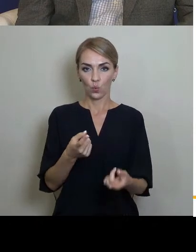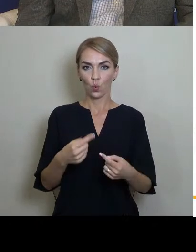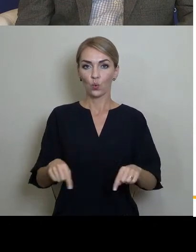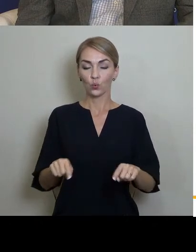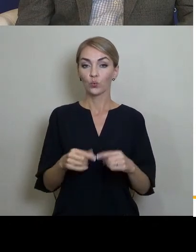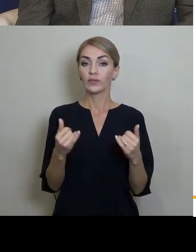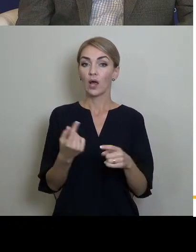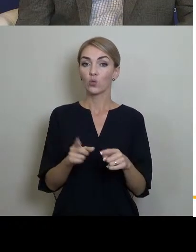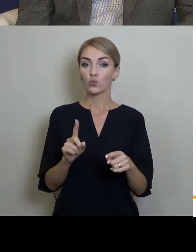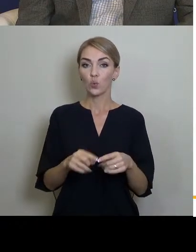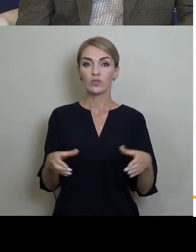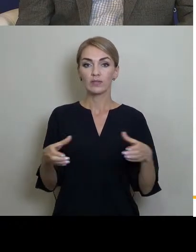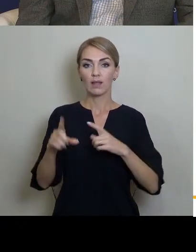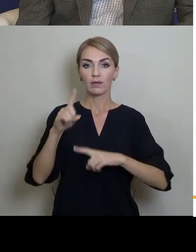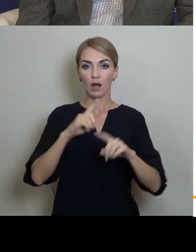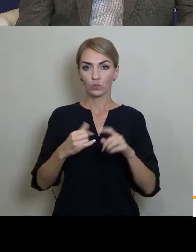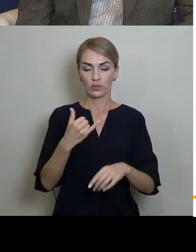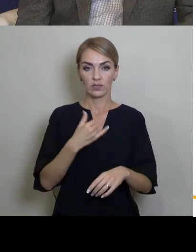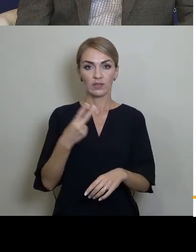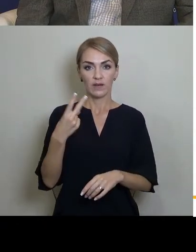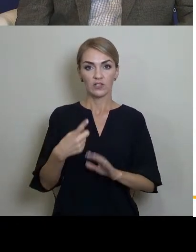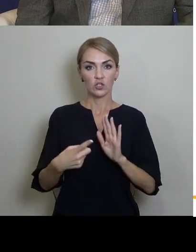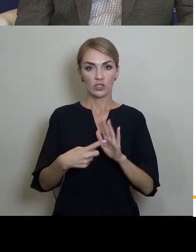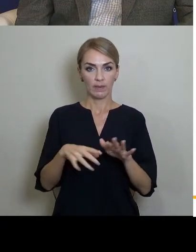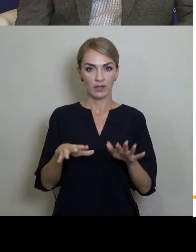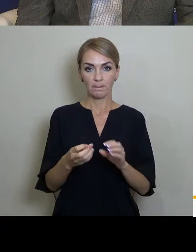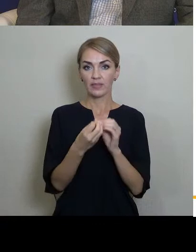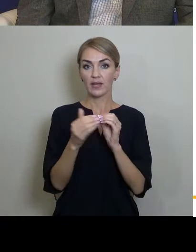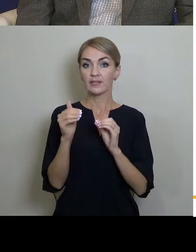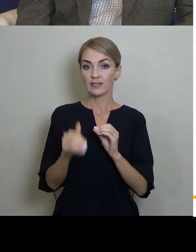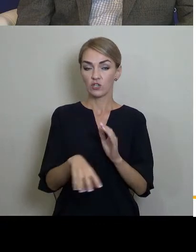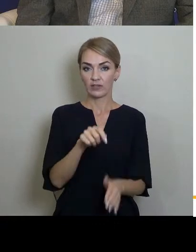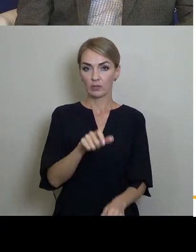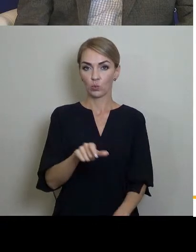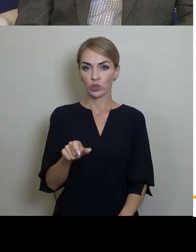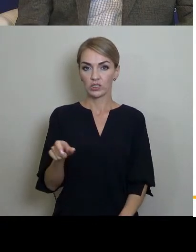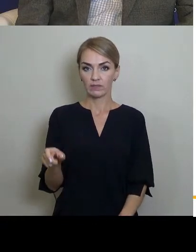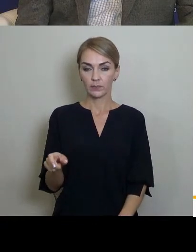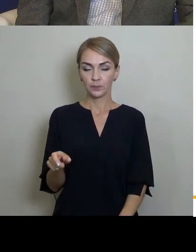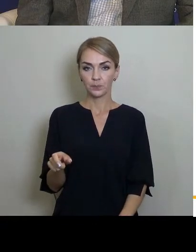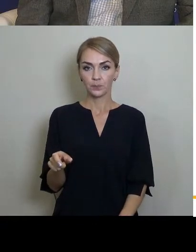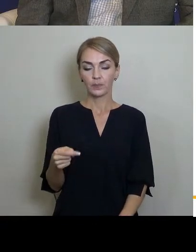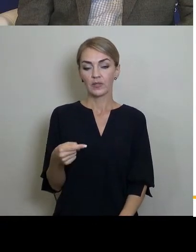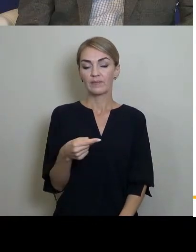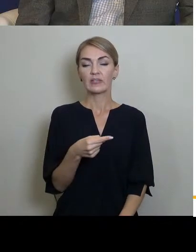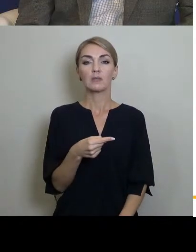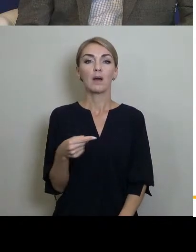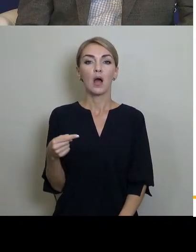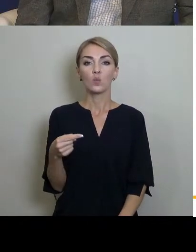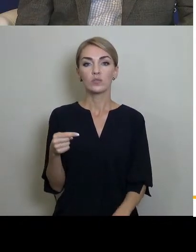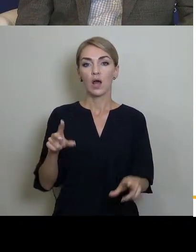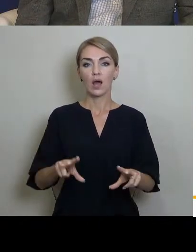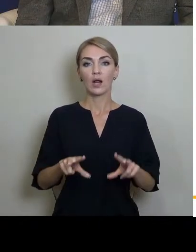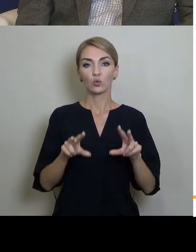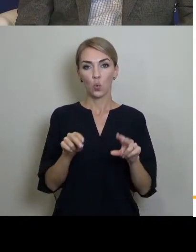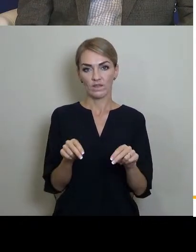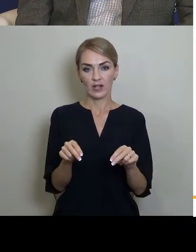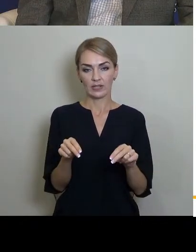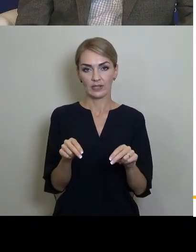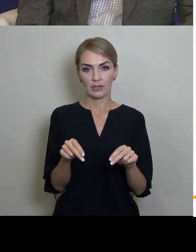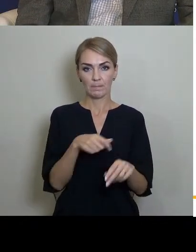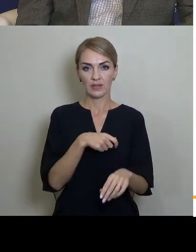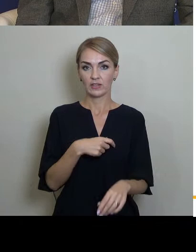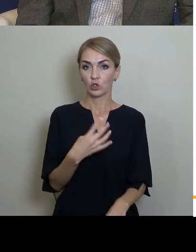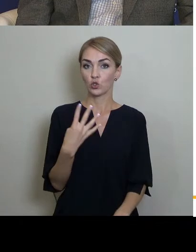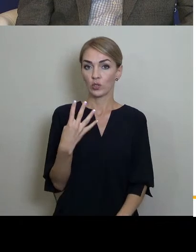constituency. The council is 26 mandates because we have 15,000 voters.